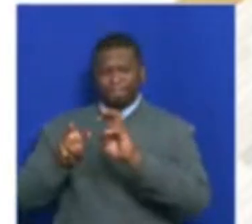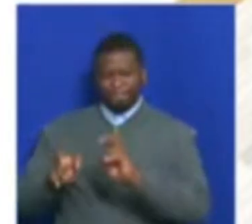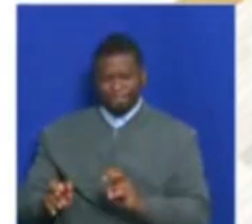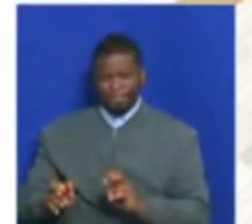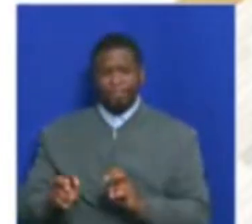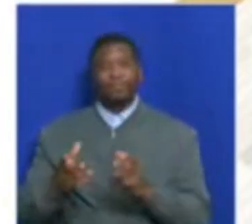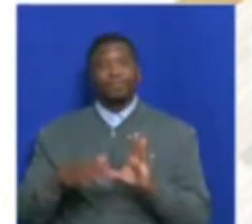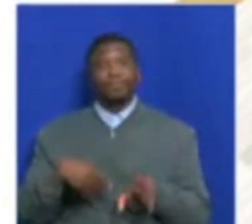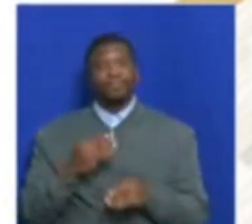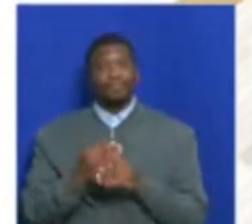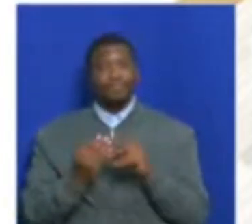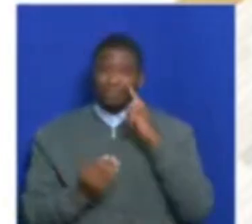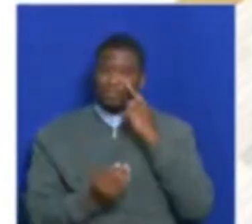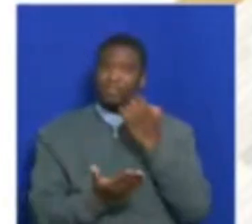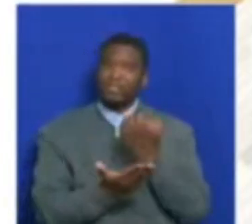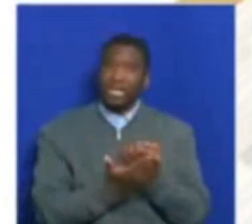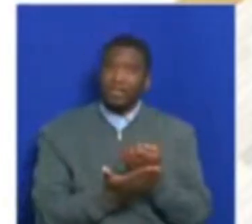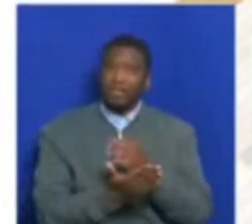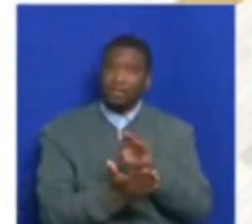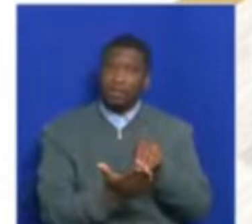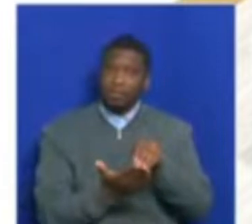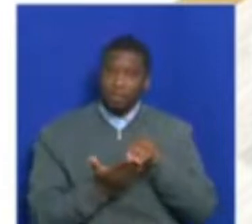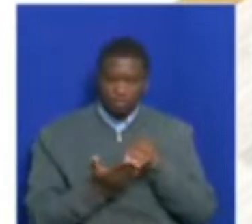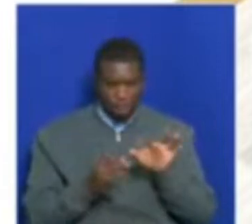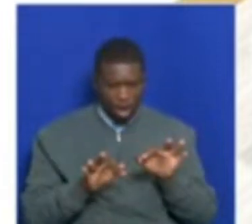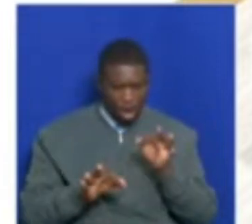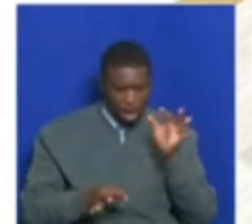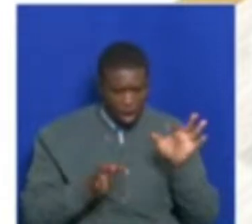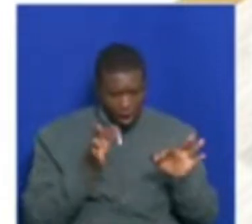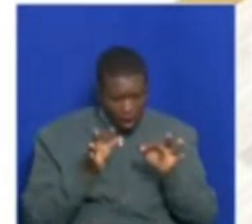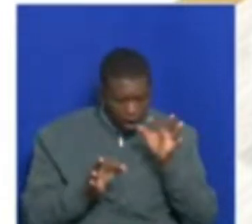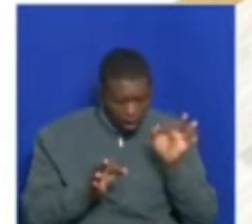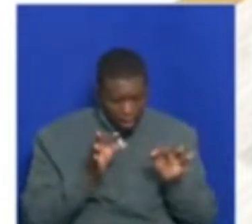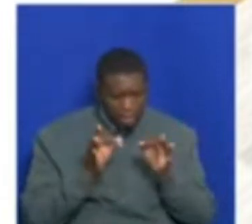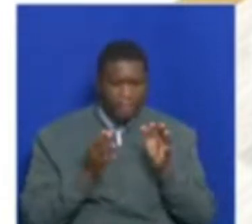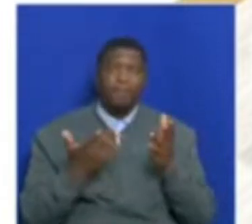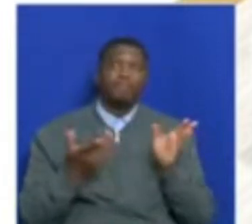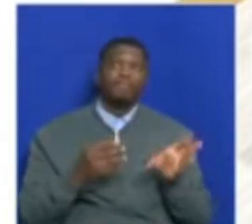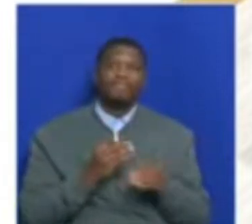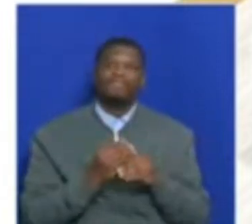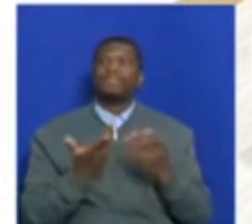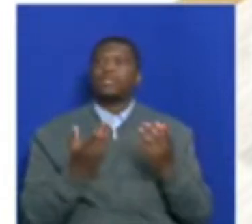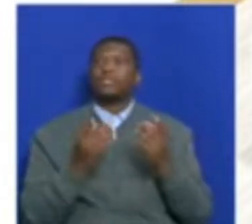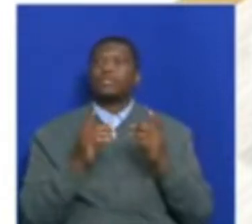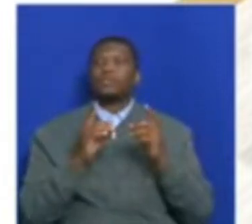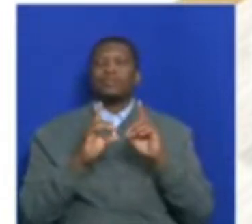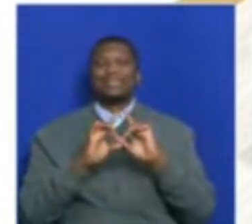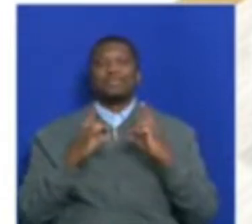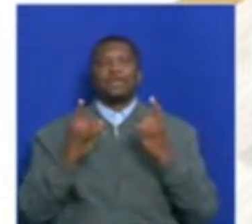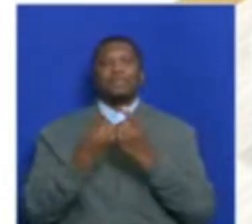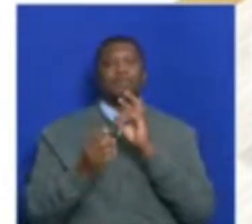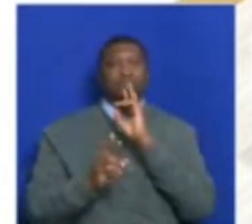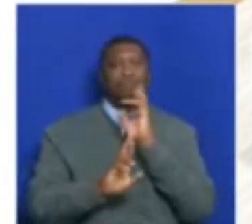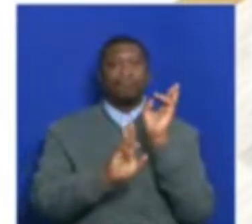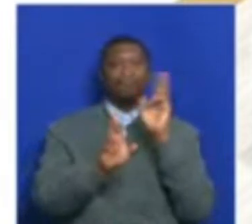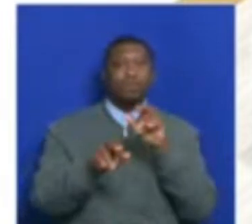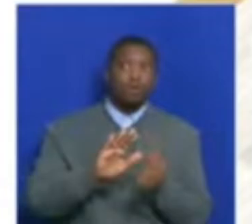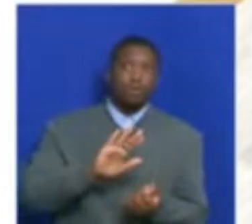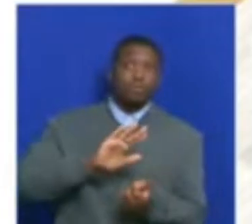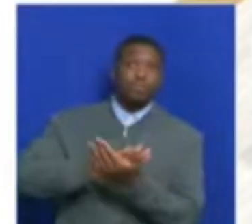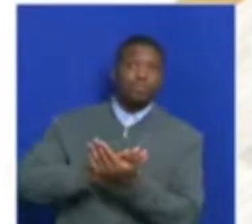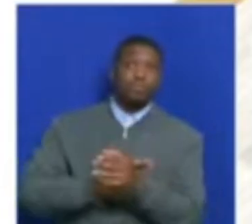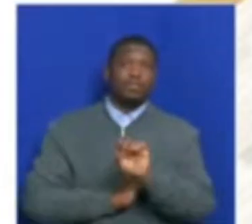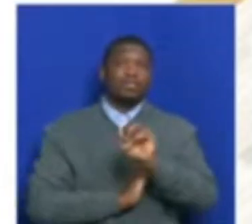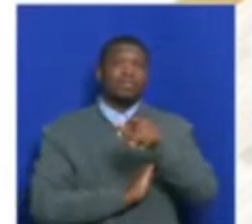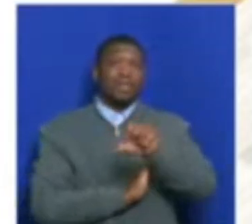evidence, compiling departmental recommendations, reports to the South African Police Service and